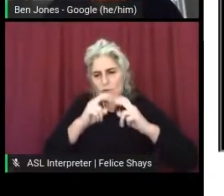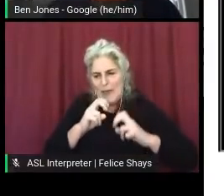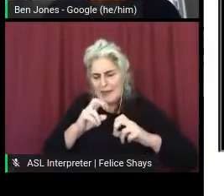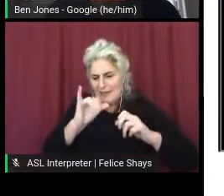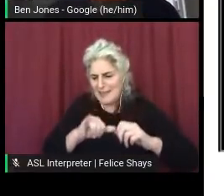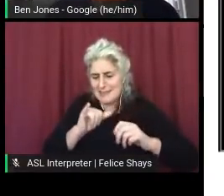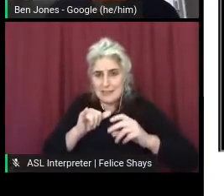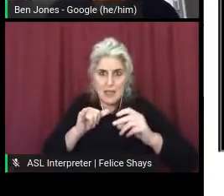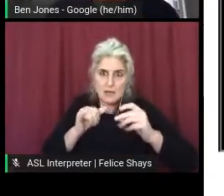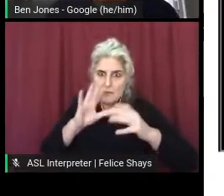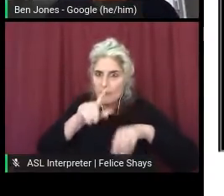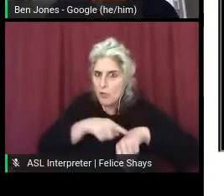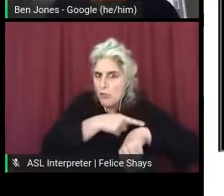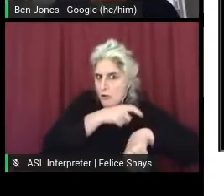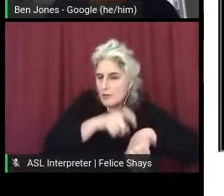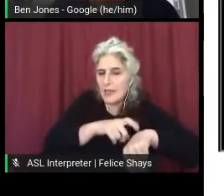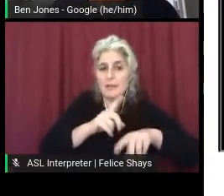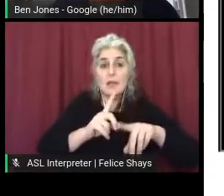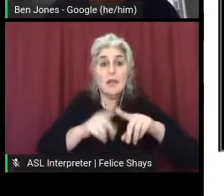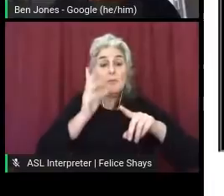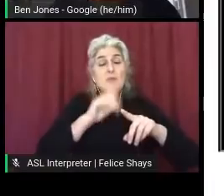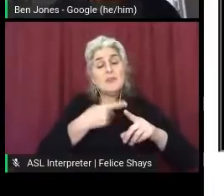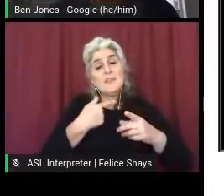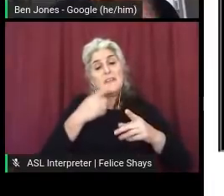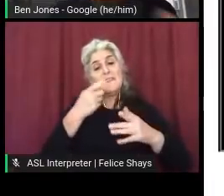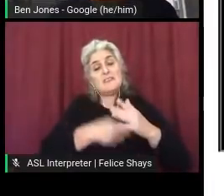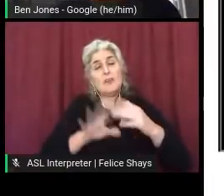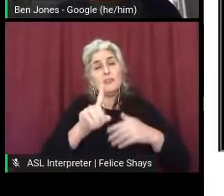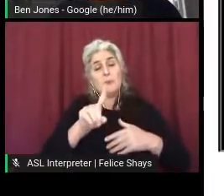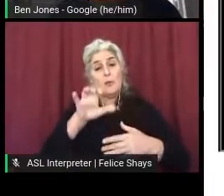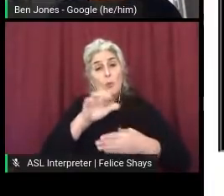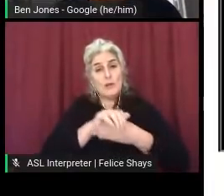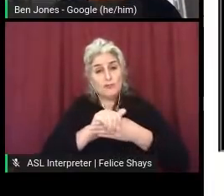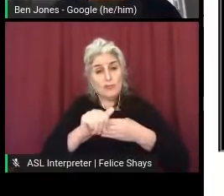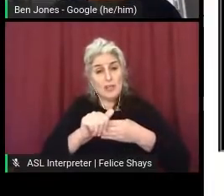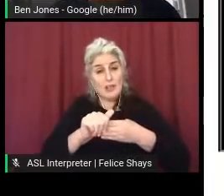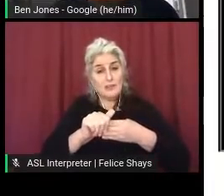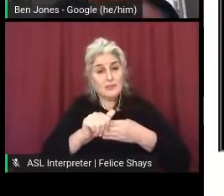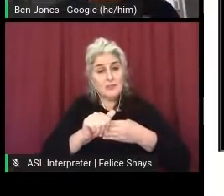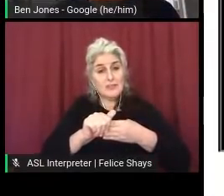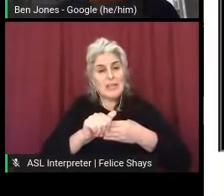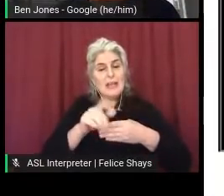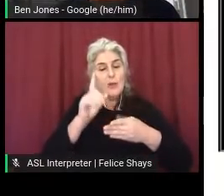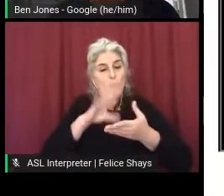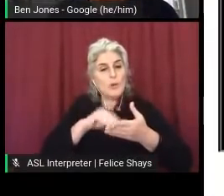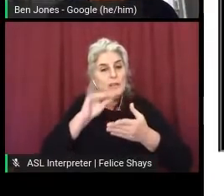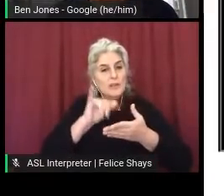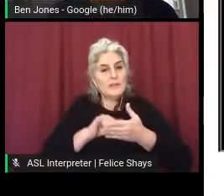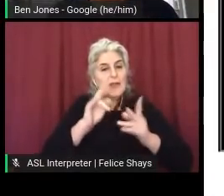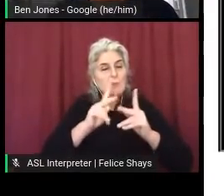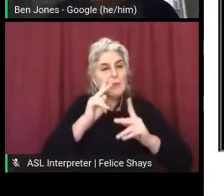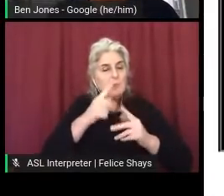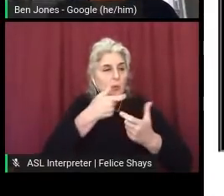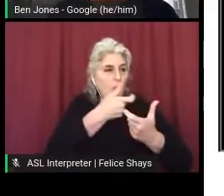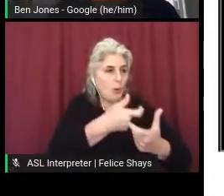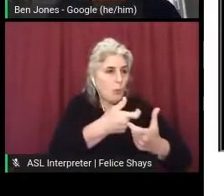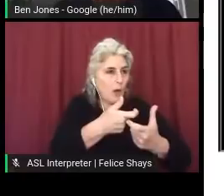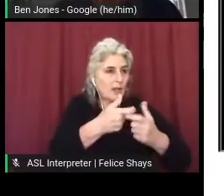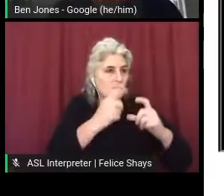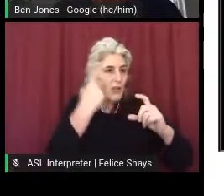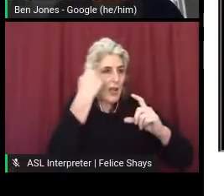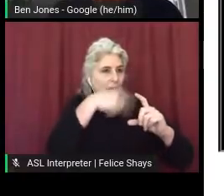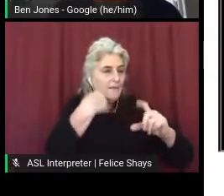overnight for about $100 that we would pay attention to a face longer and proportionally longer on a mobile